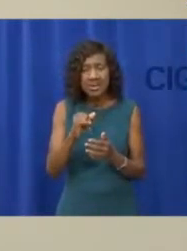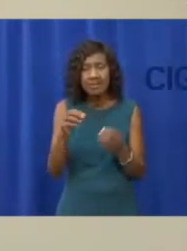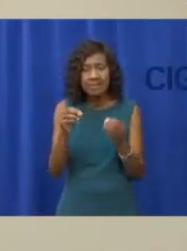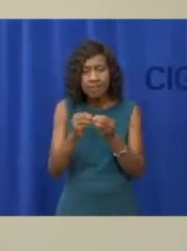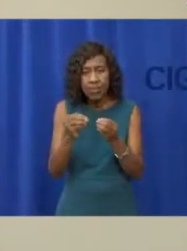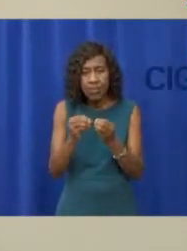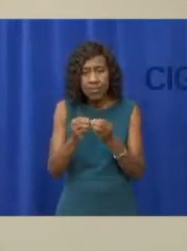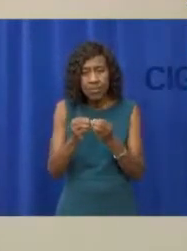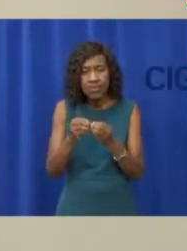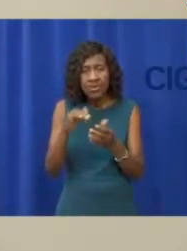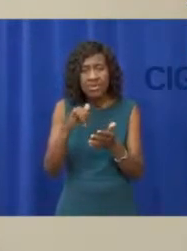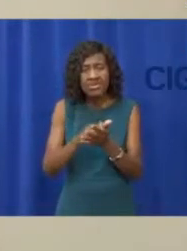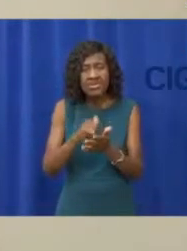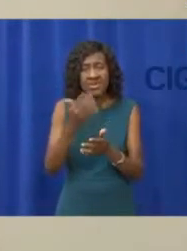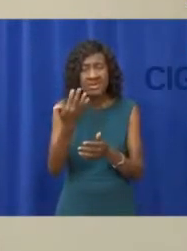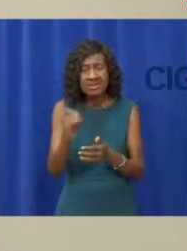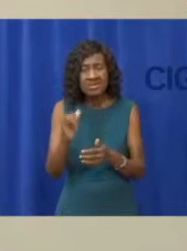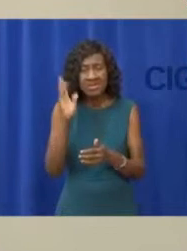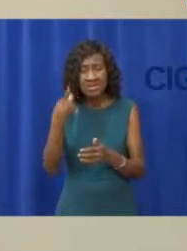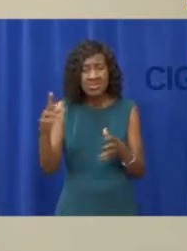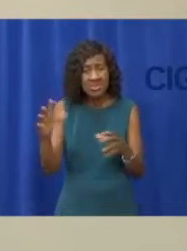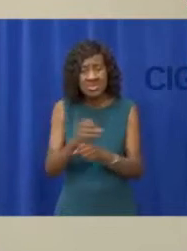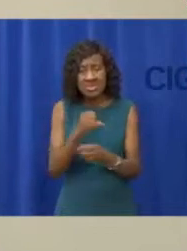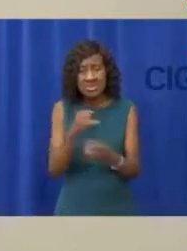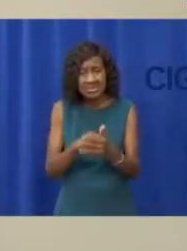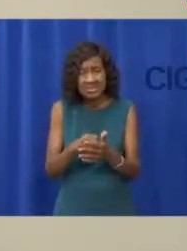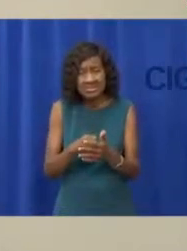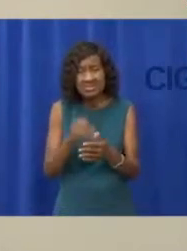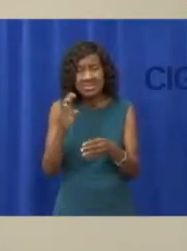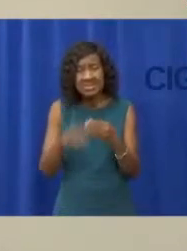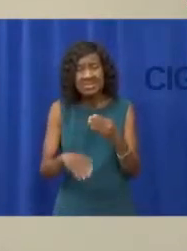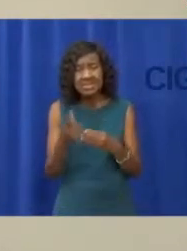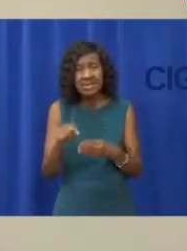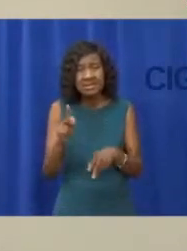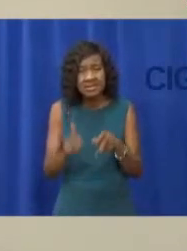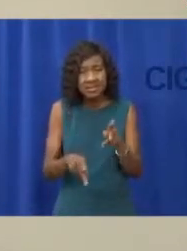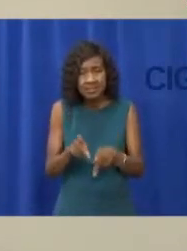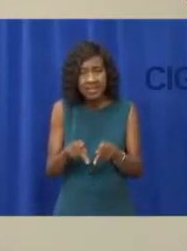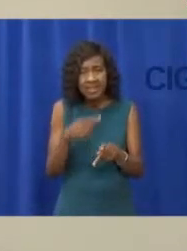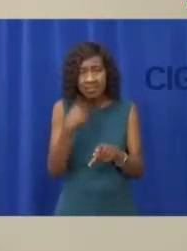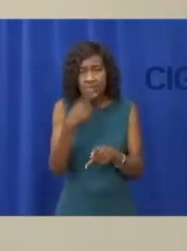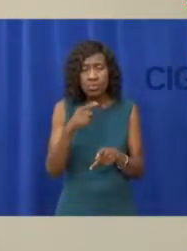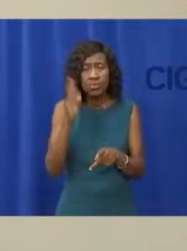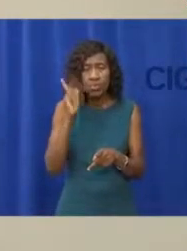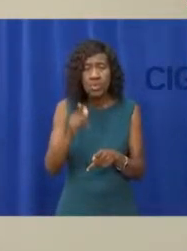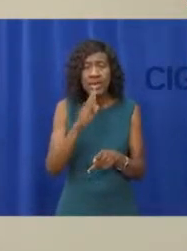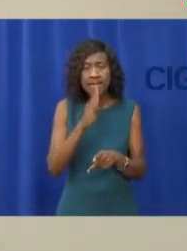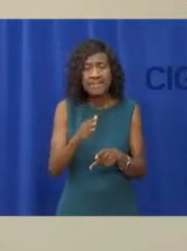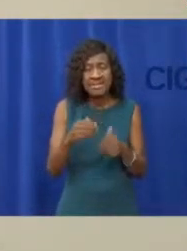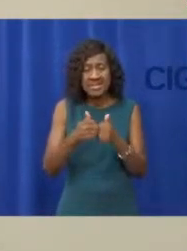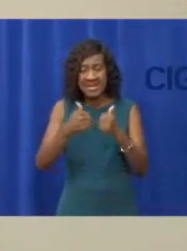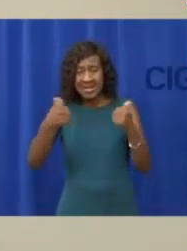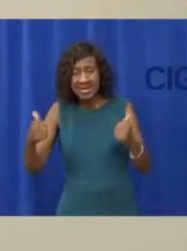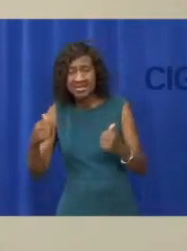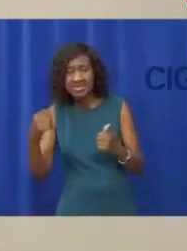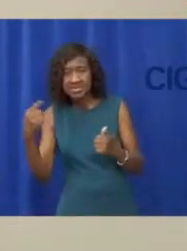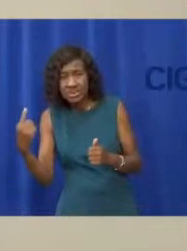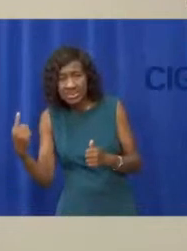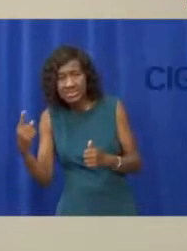of COVID-19 than persons who have been isolated or will be isolated for 14